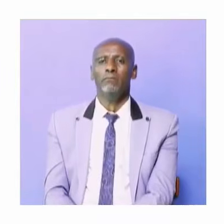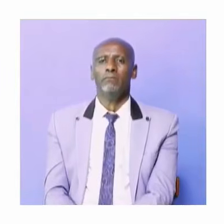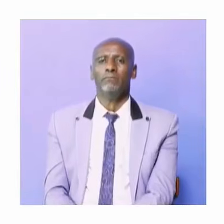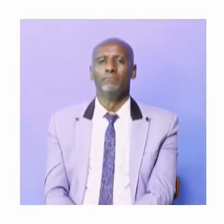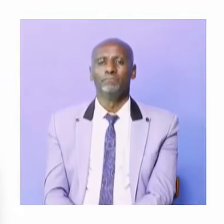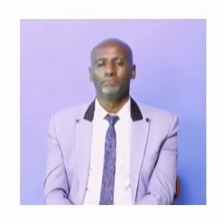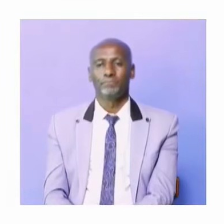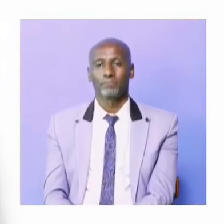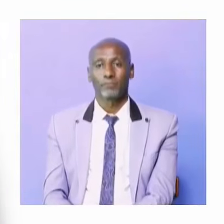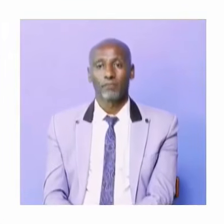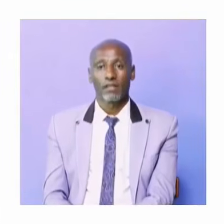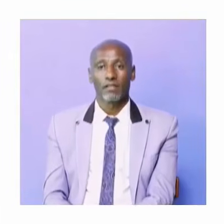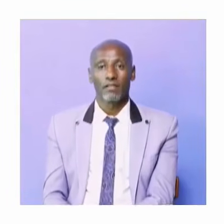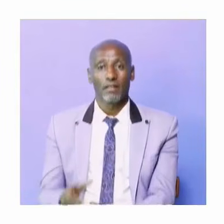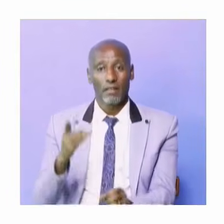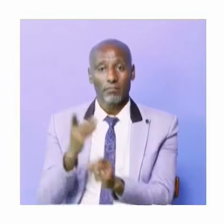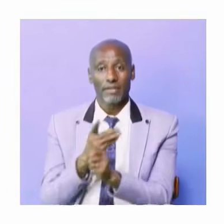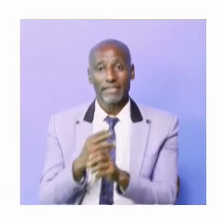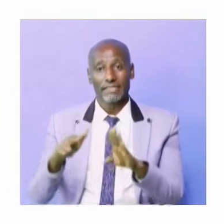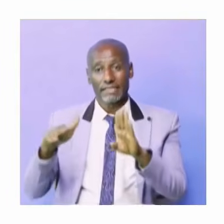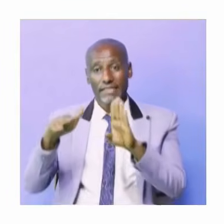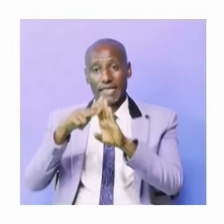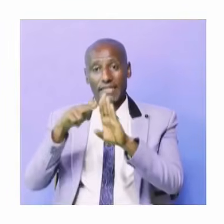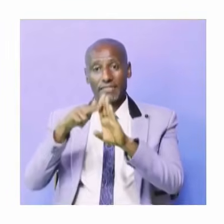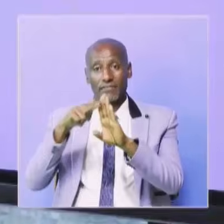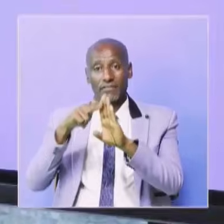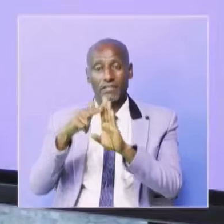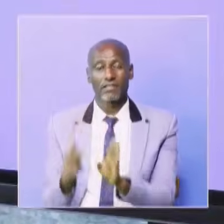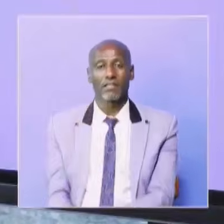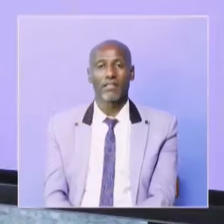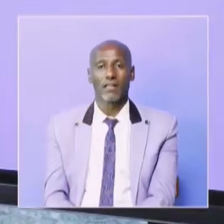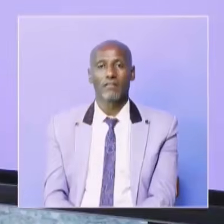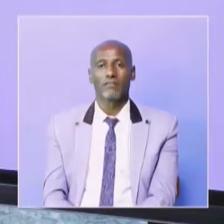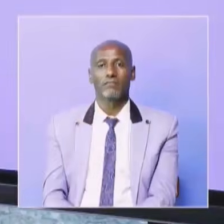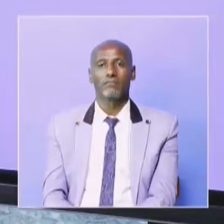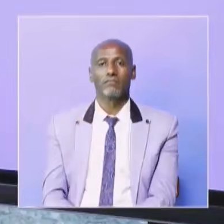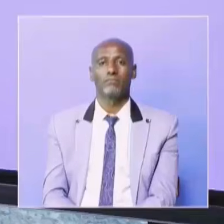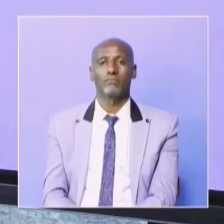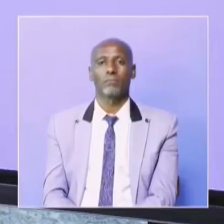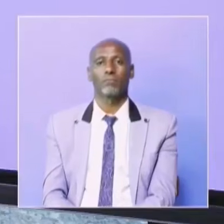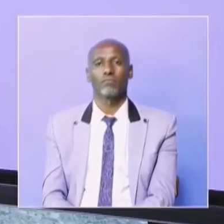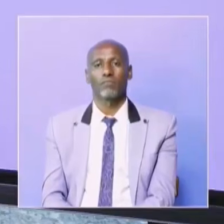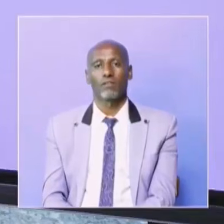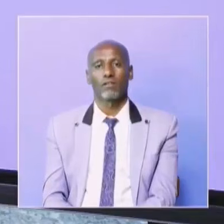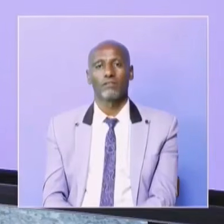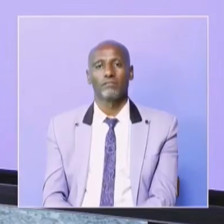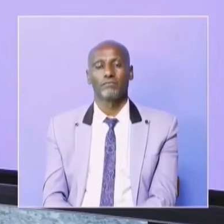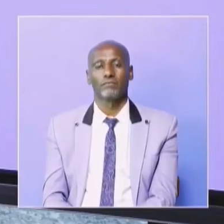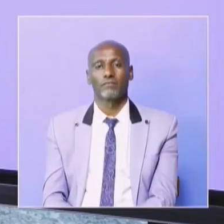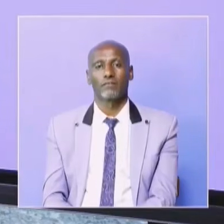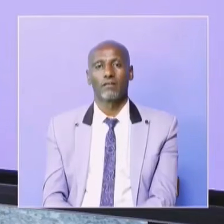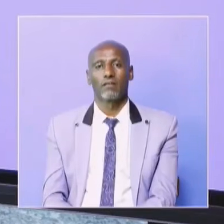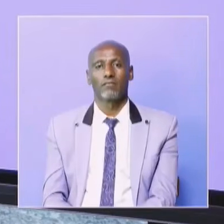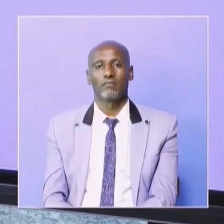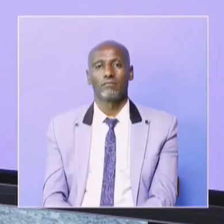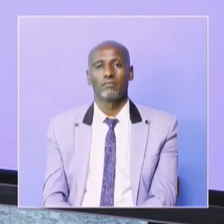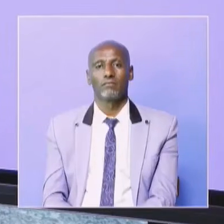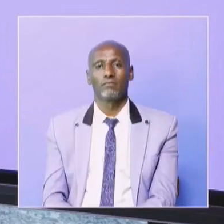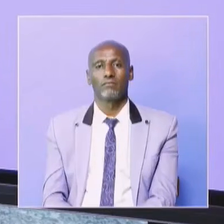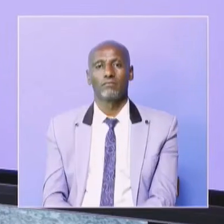I want you to make it negative. Make it negative. We learn English every day. Yes?